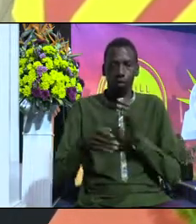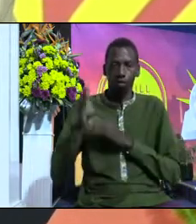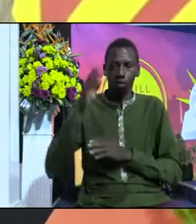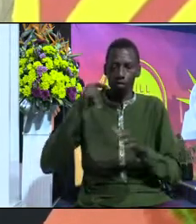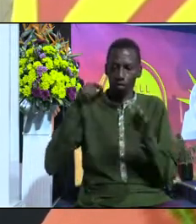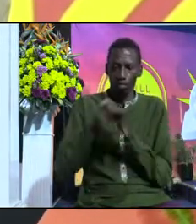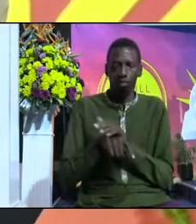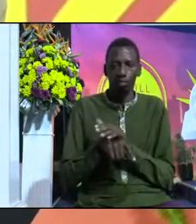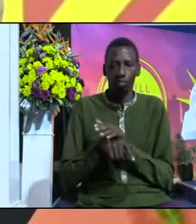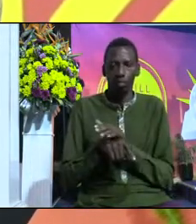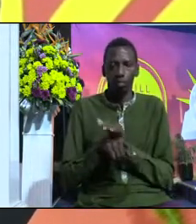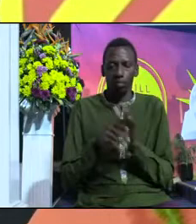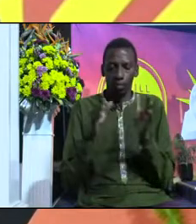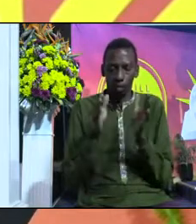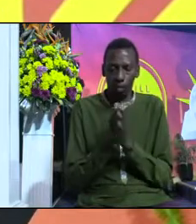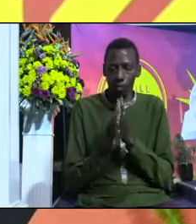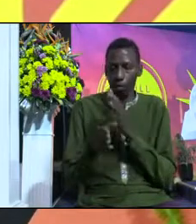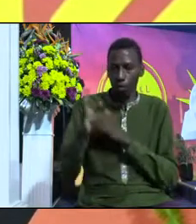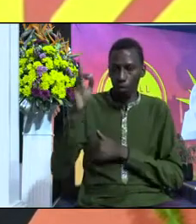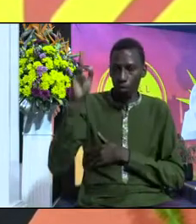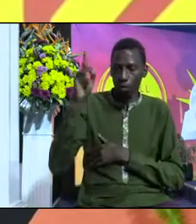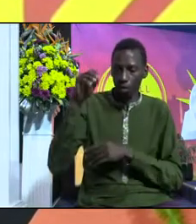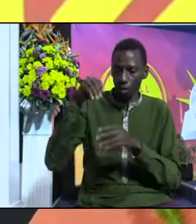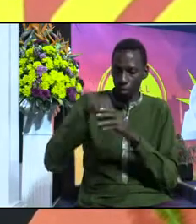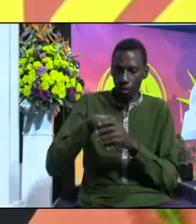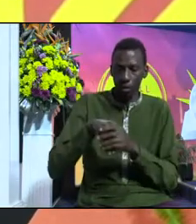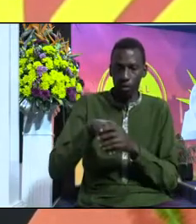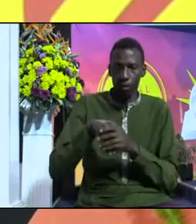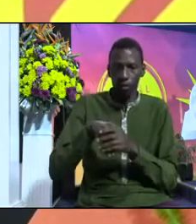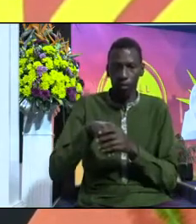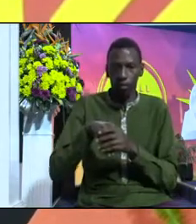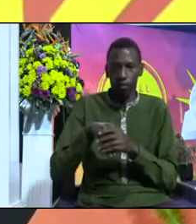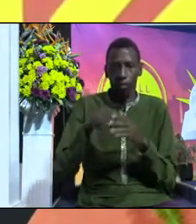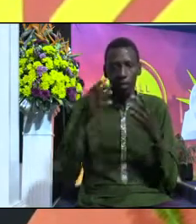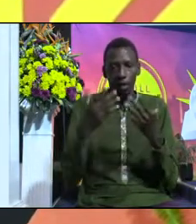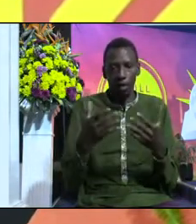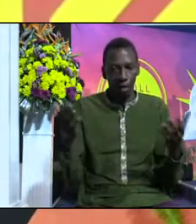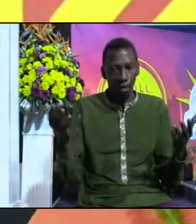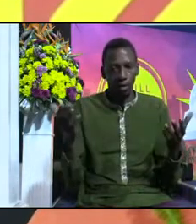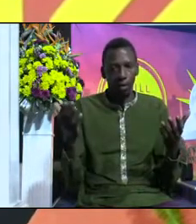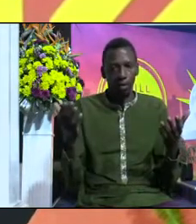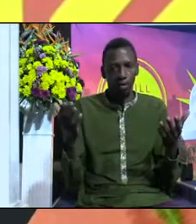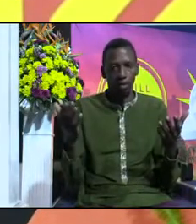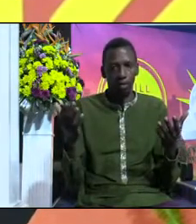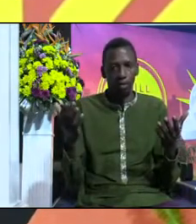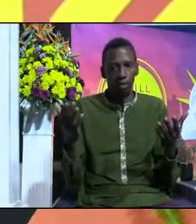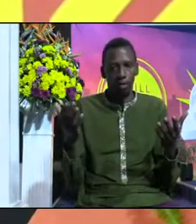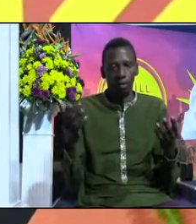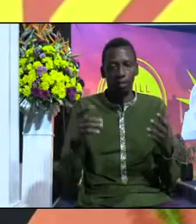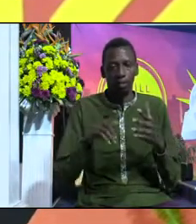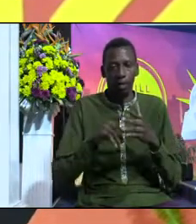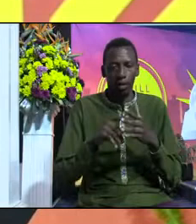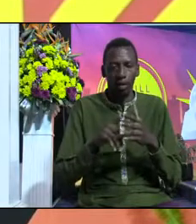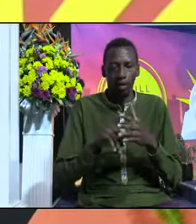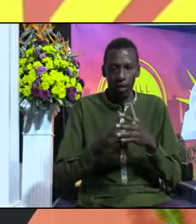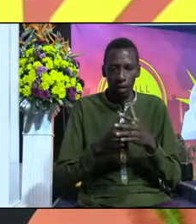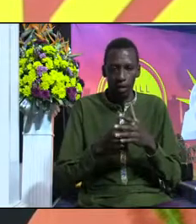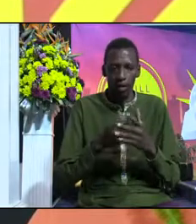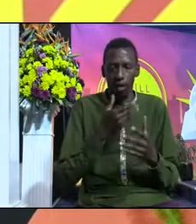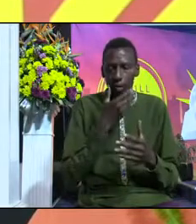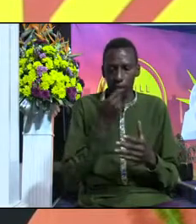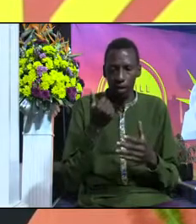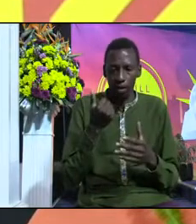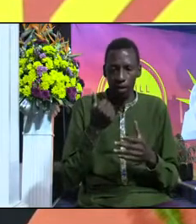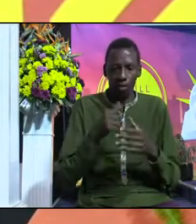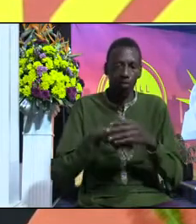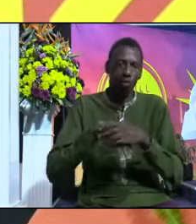within. And with God on the inside, things somehow start better on